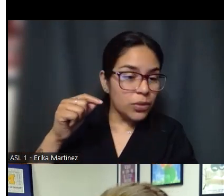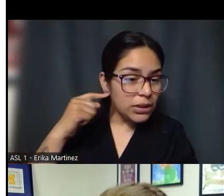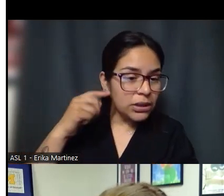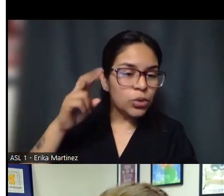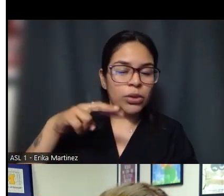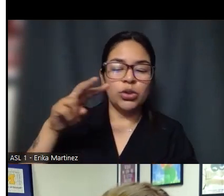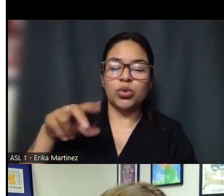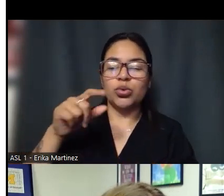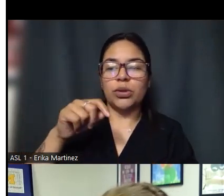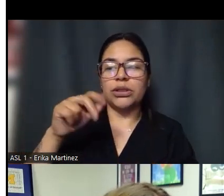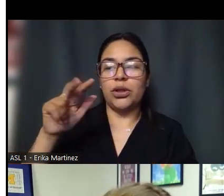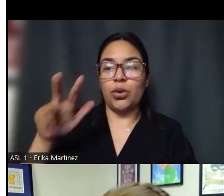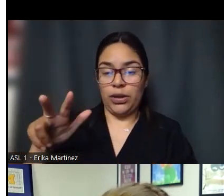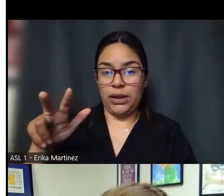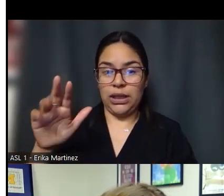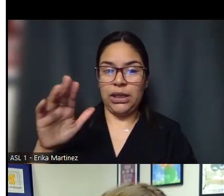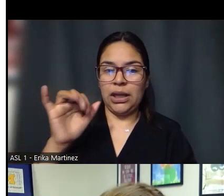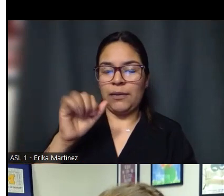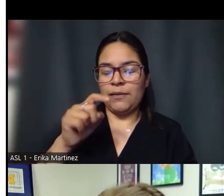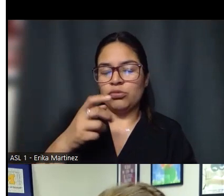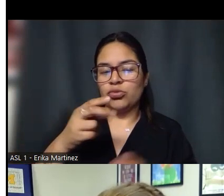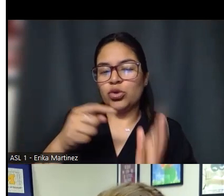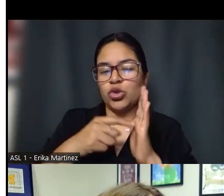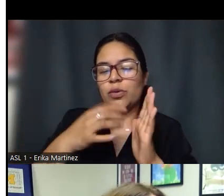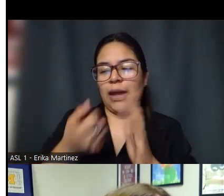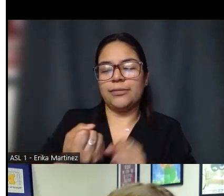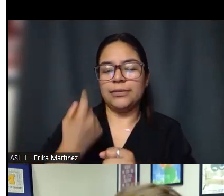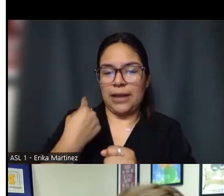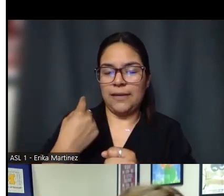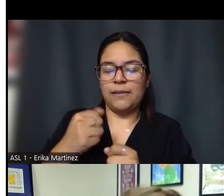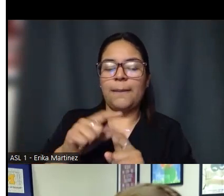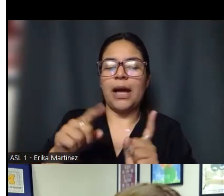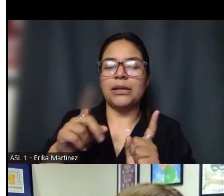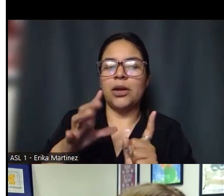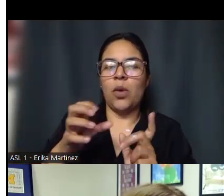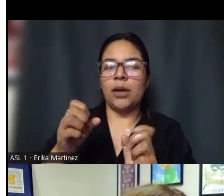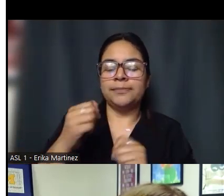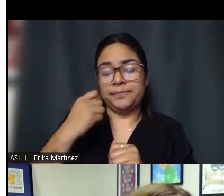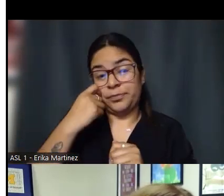at the 23-24, so I don't have statistics yet on what they'll be focusing on. But